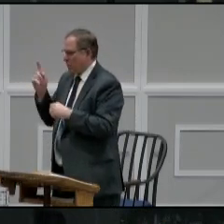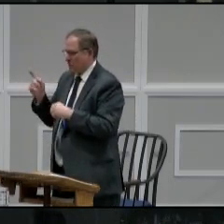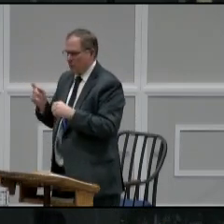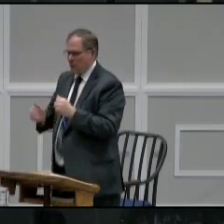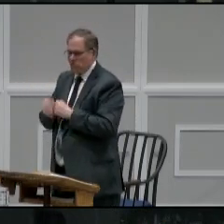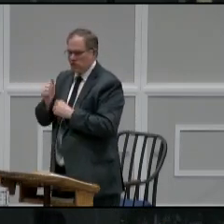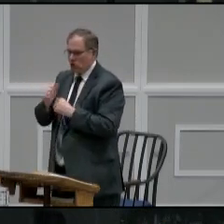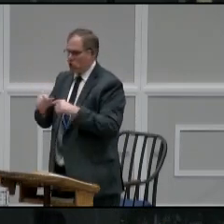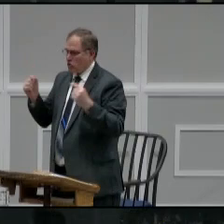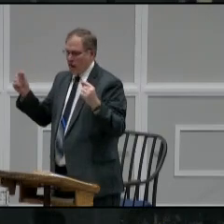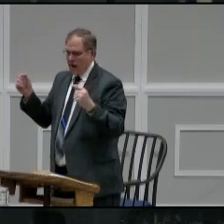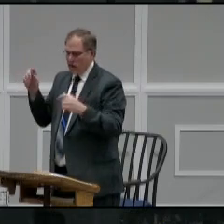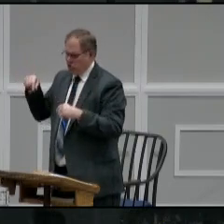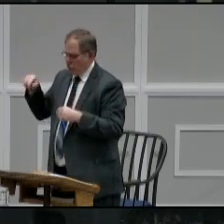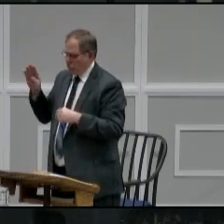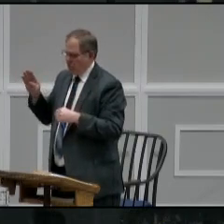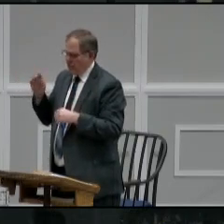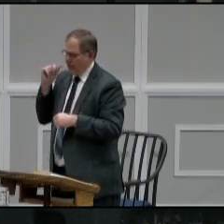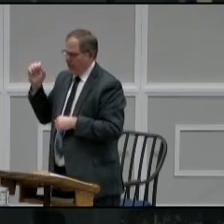ever play football.